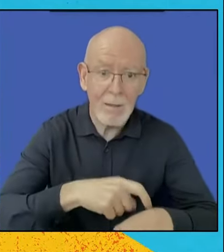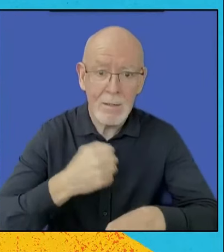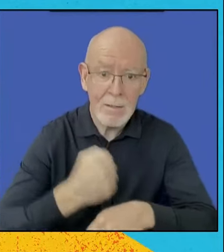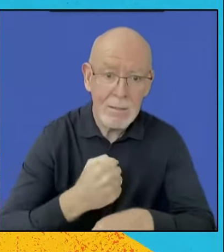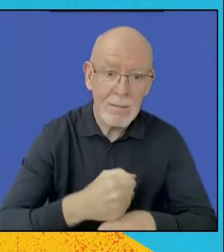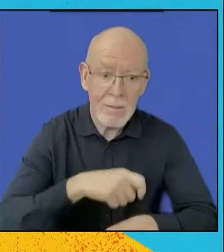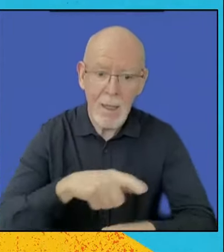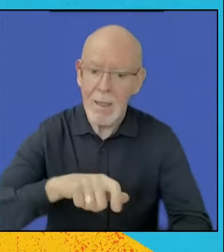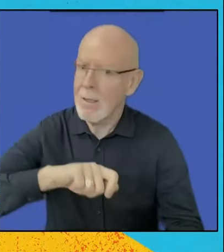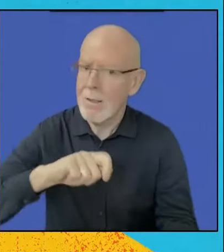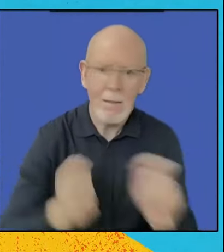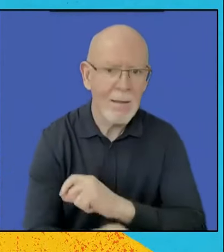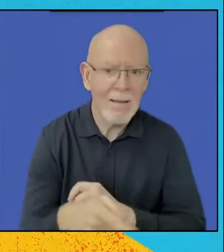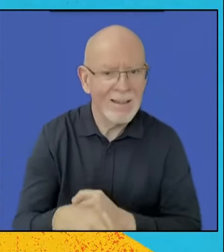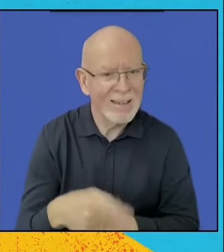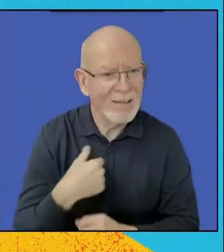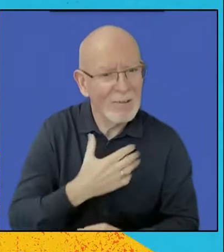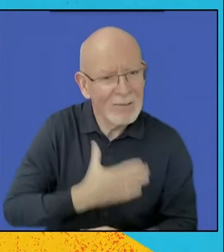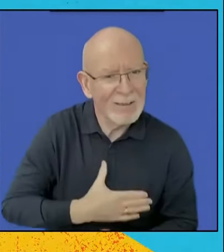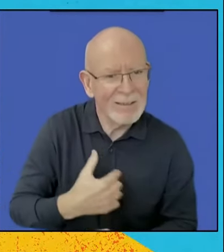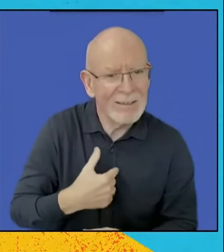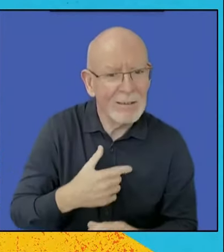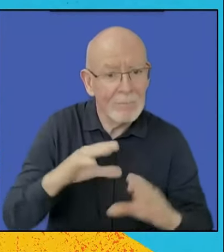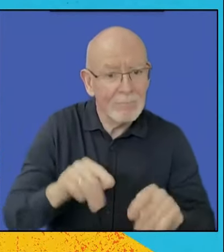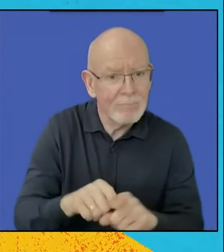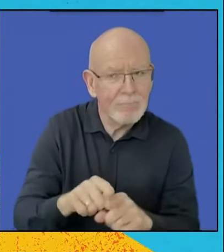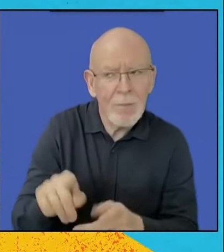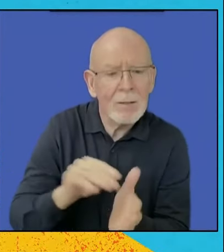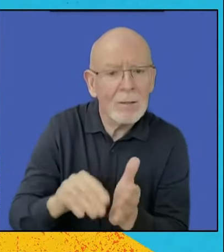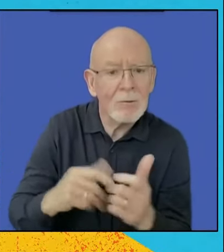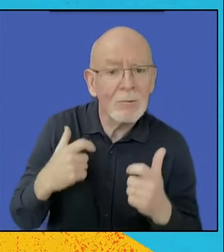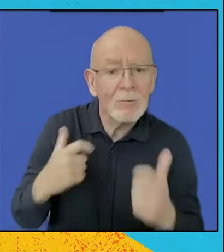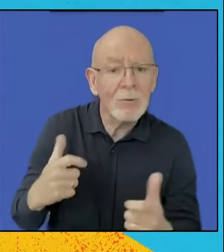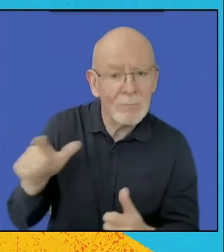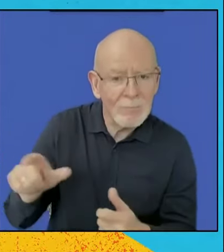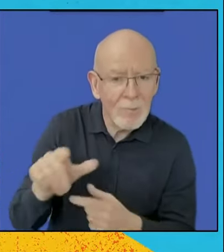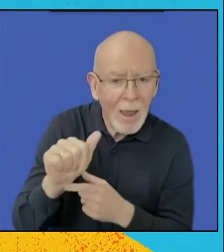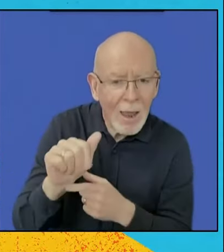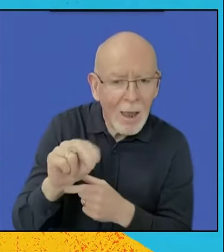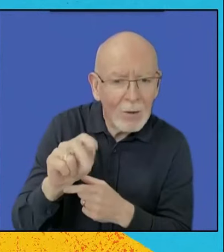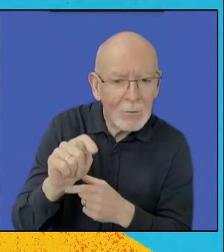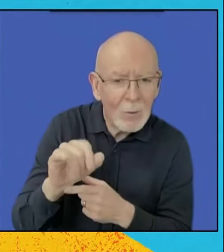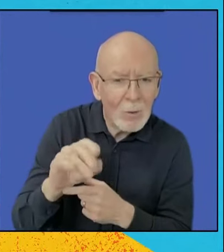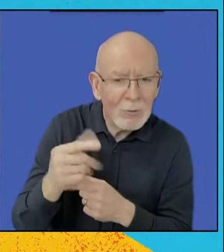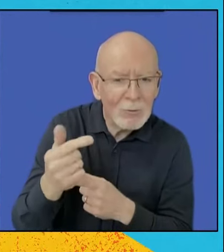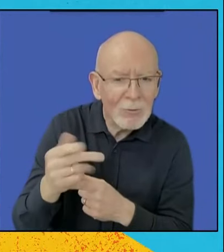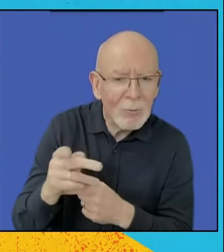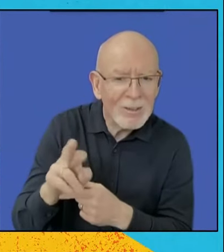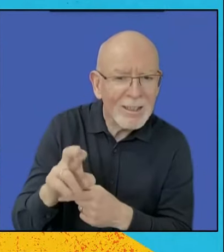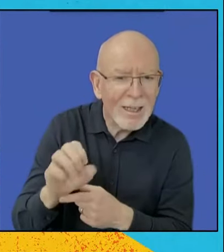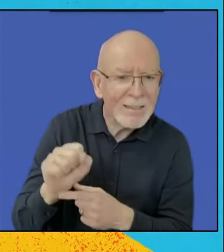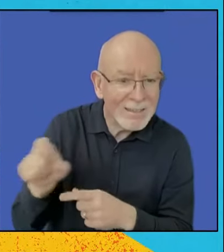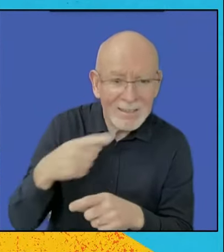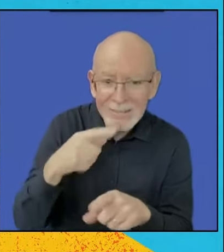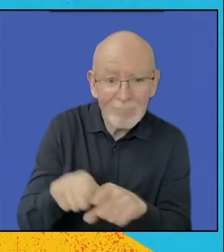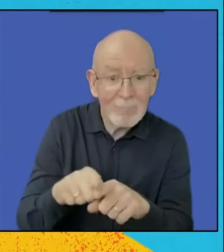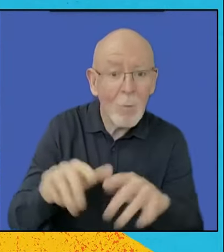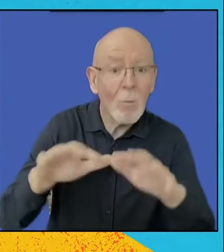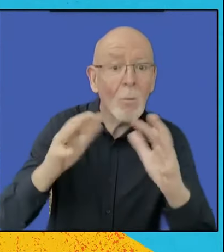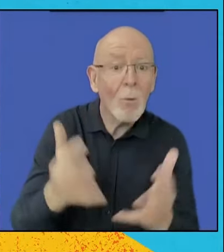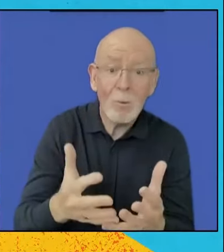And I think also important, use an opportunity that this forum presents to network, right? I think network is important and collaborations will come from